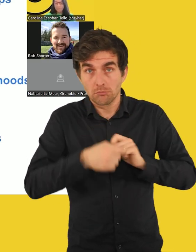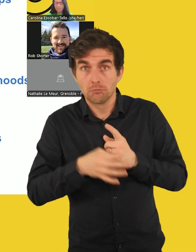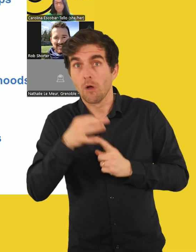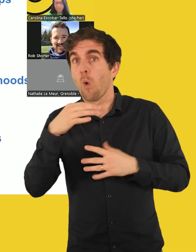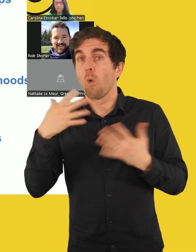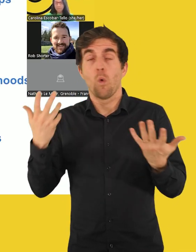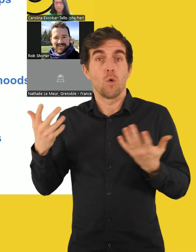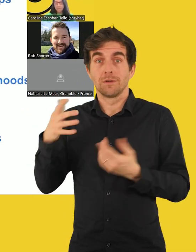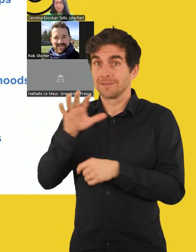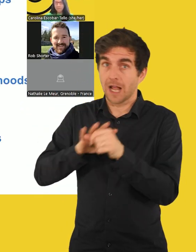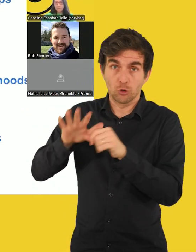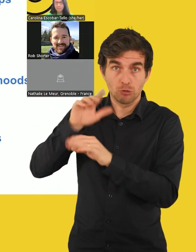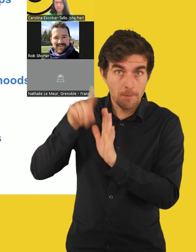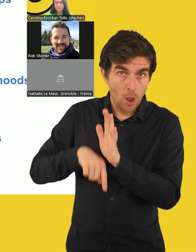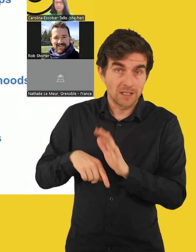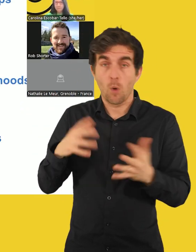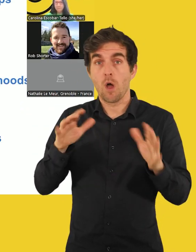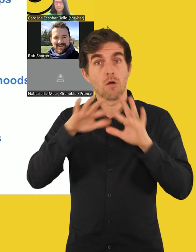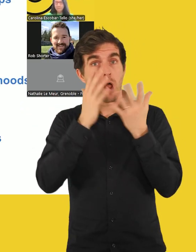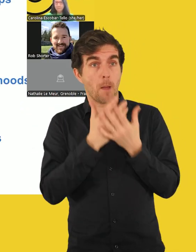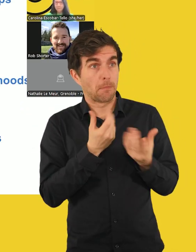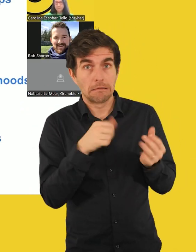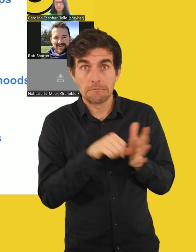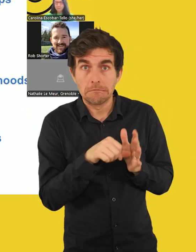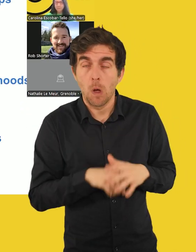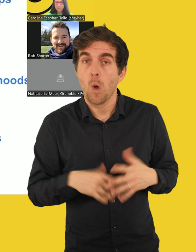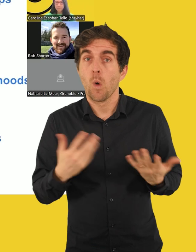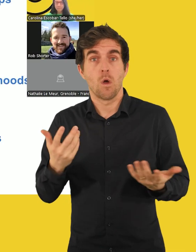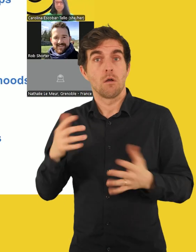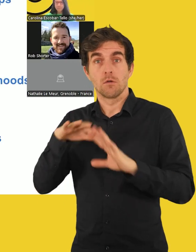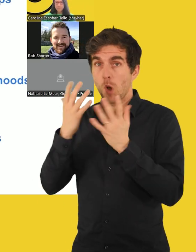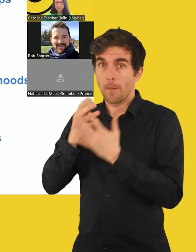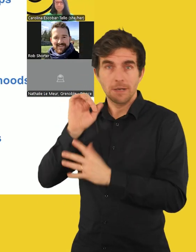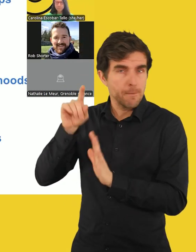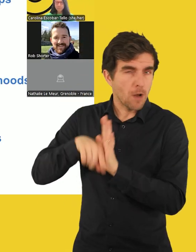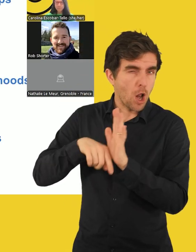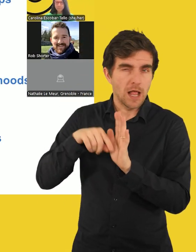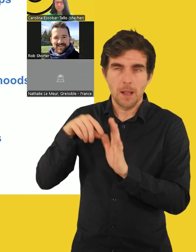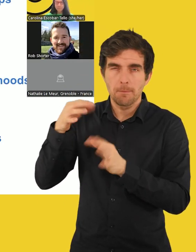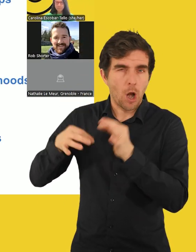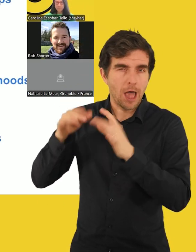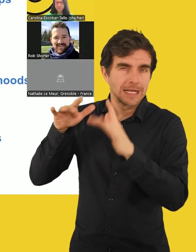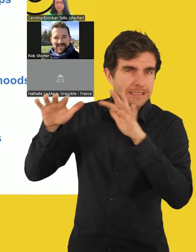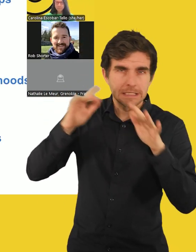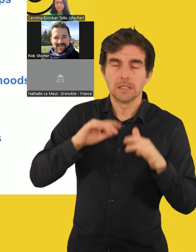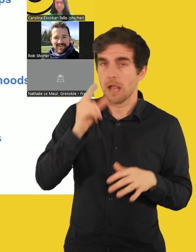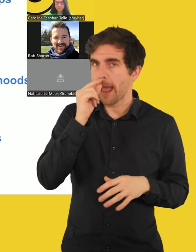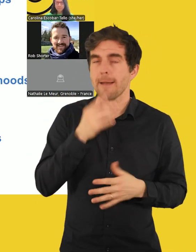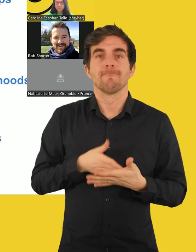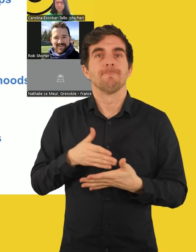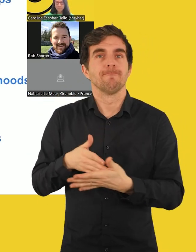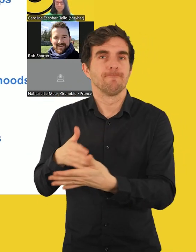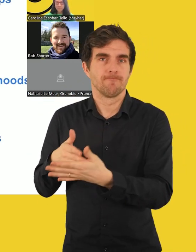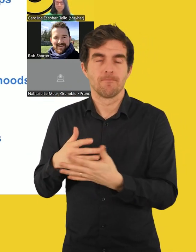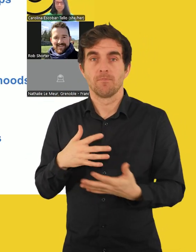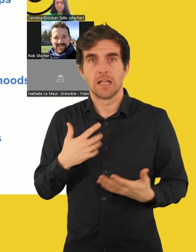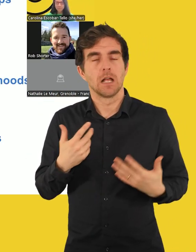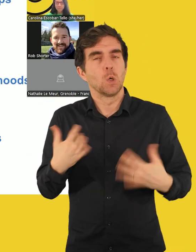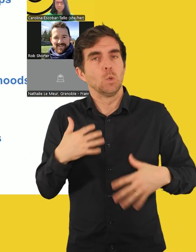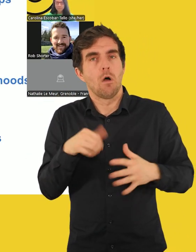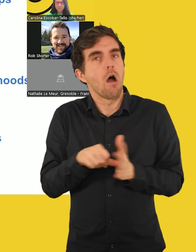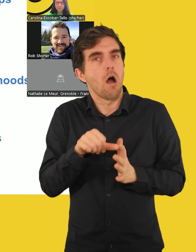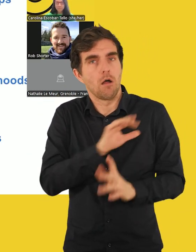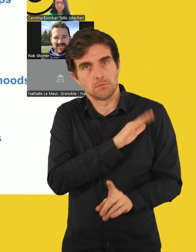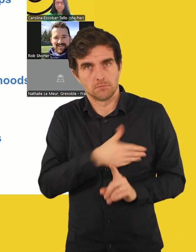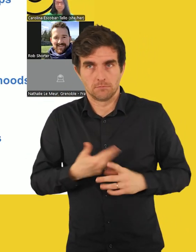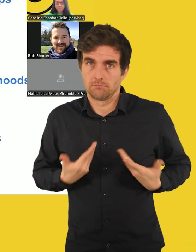regulations or national policies that stand in the way, global financial pressures, global politics. They create barriers that mean it